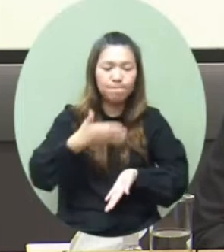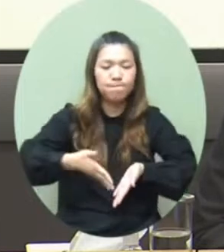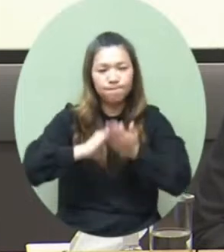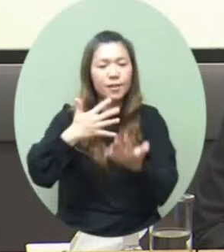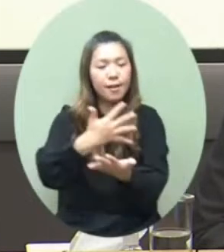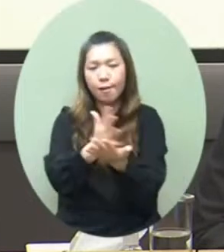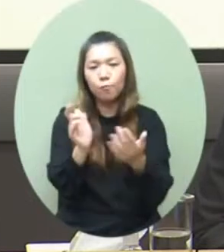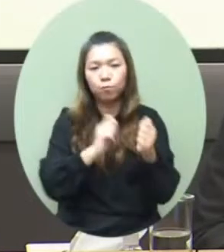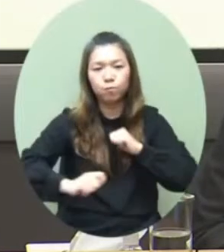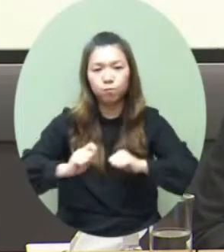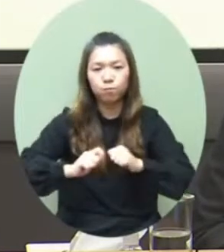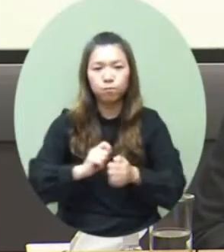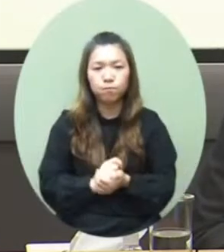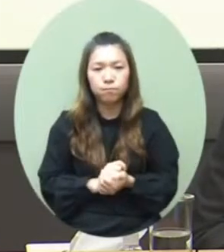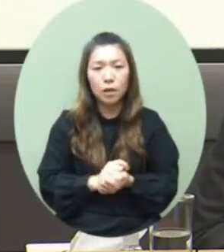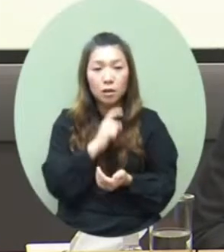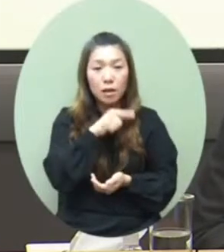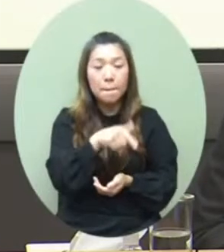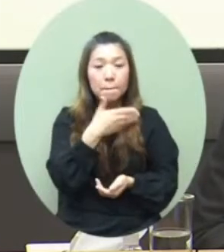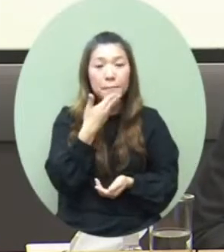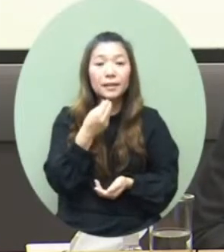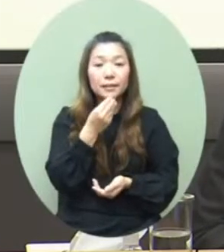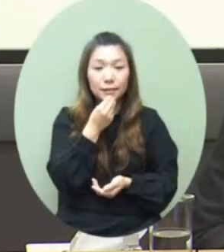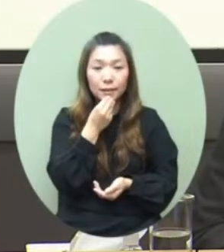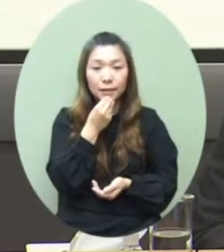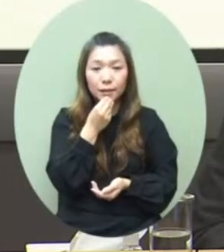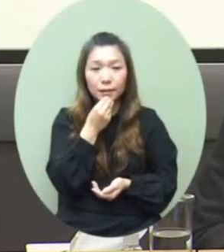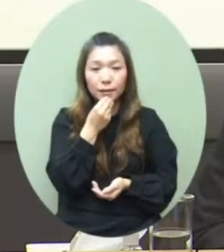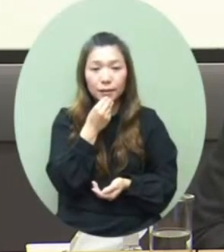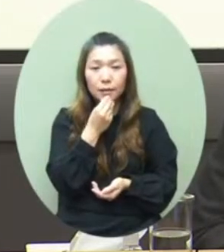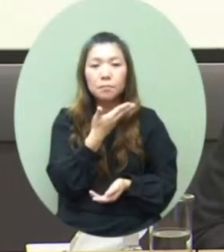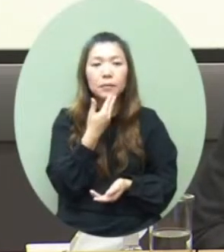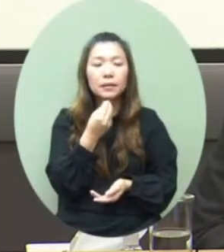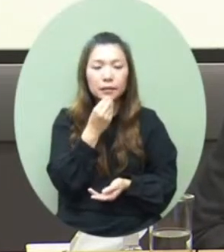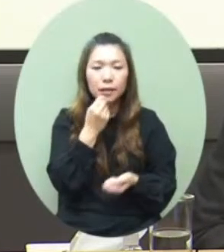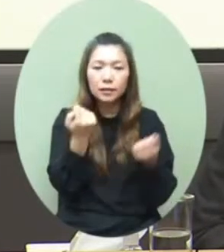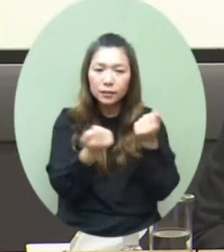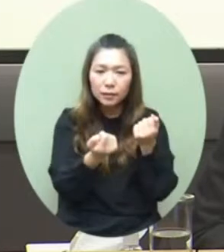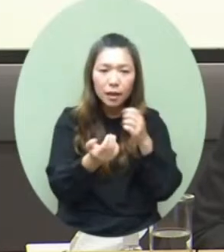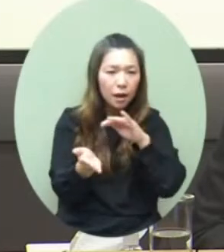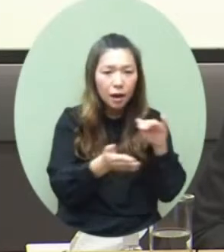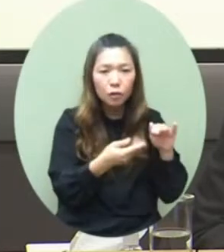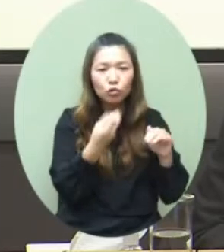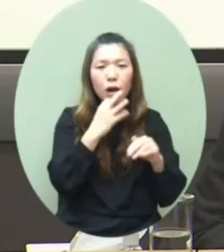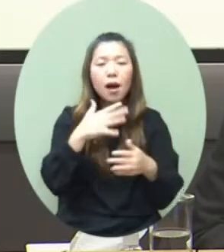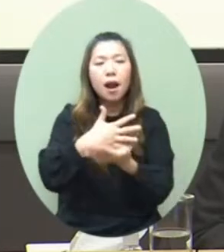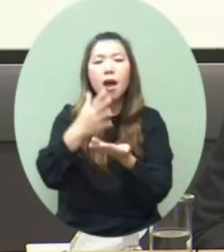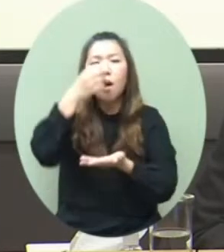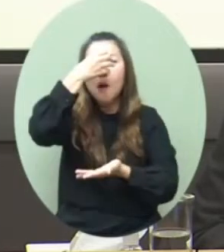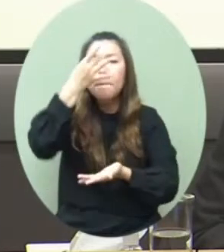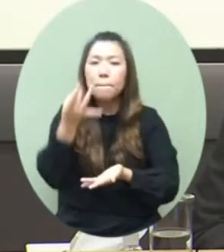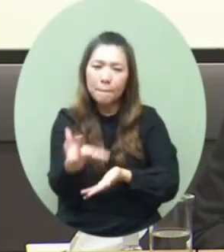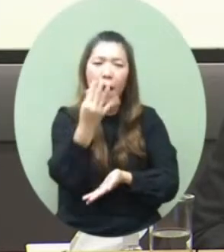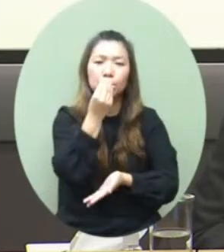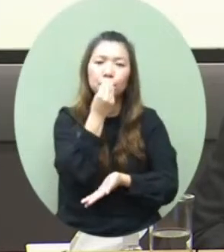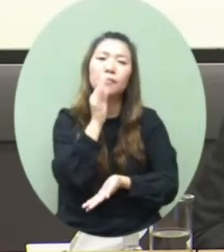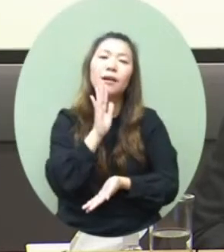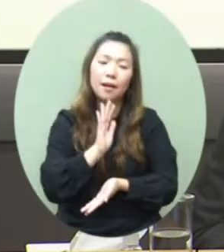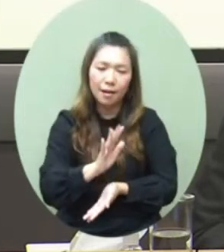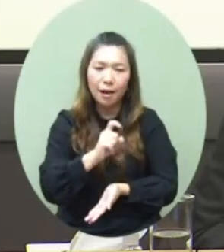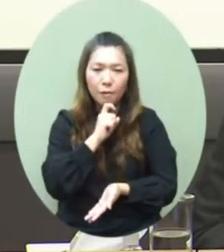We want to organize a wide variety of activities on this occasion. for our